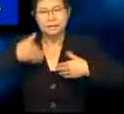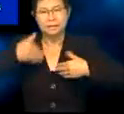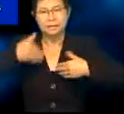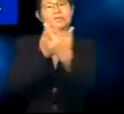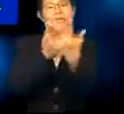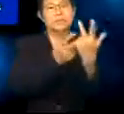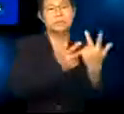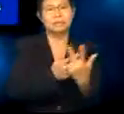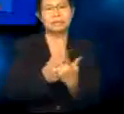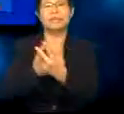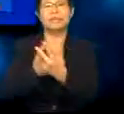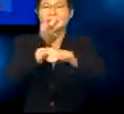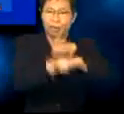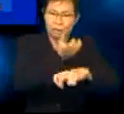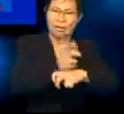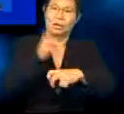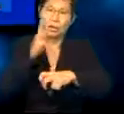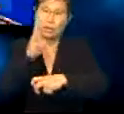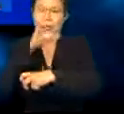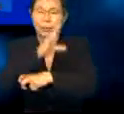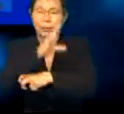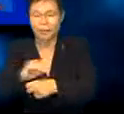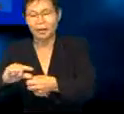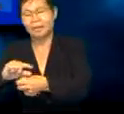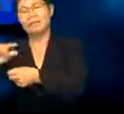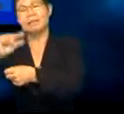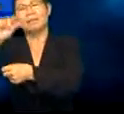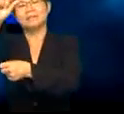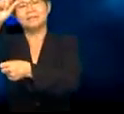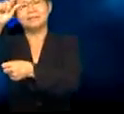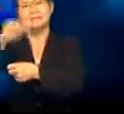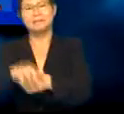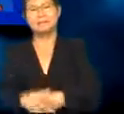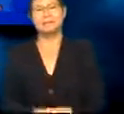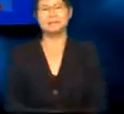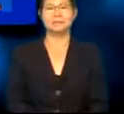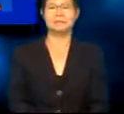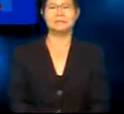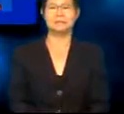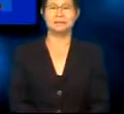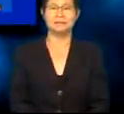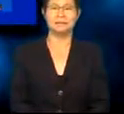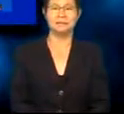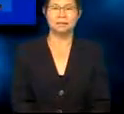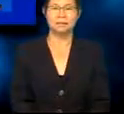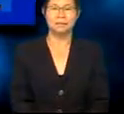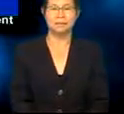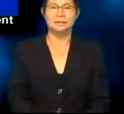Matter exists in three states: solids, liquids, or gases.